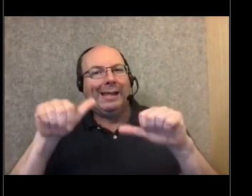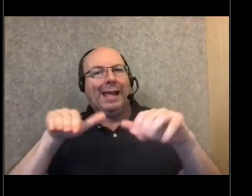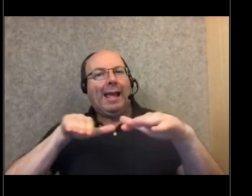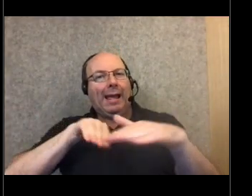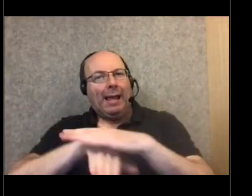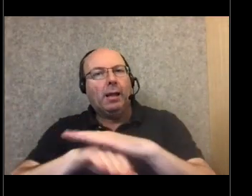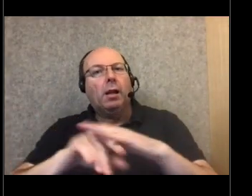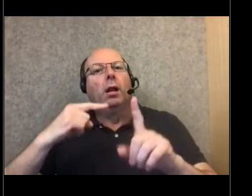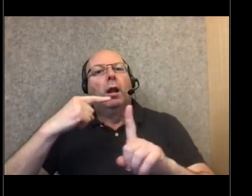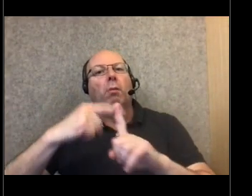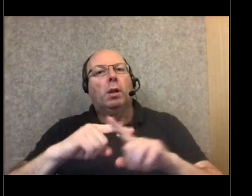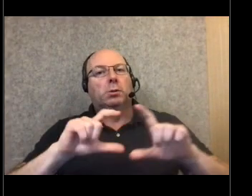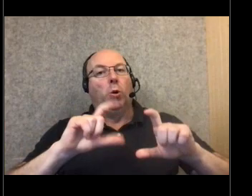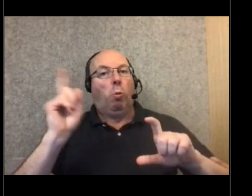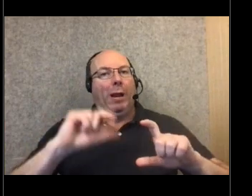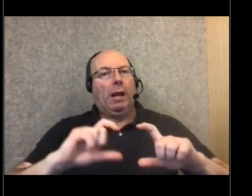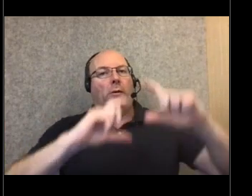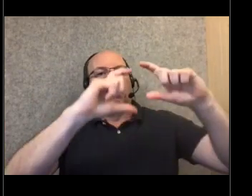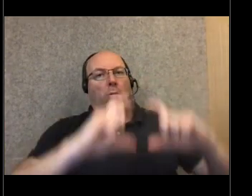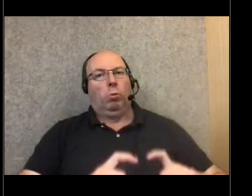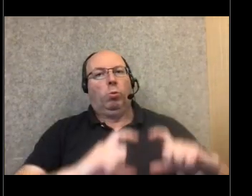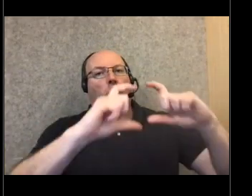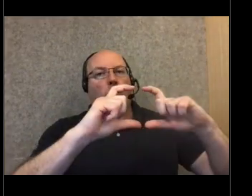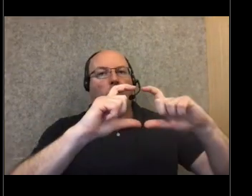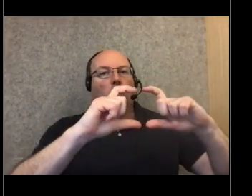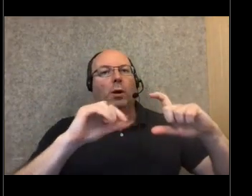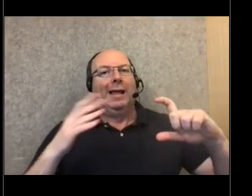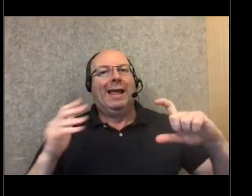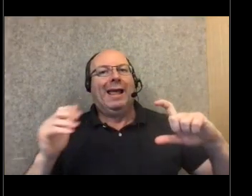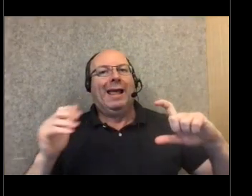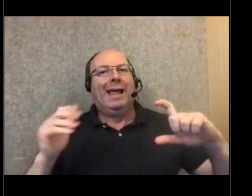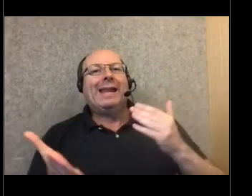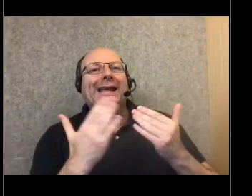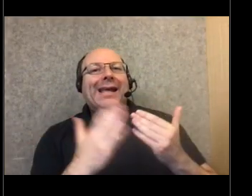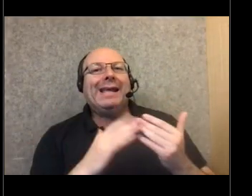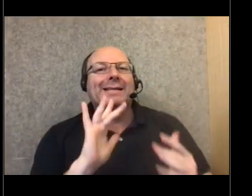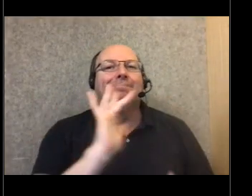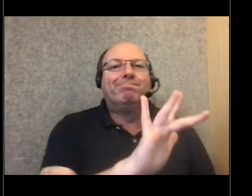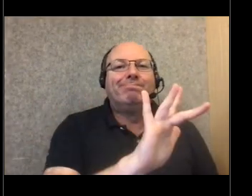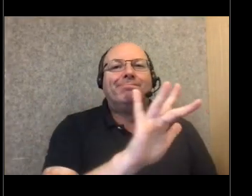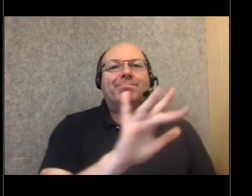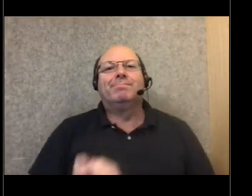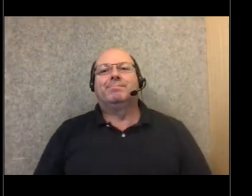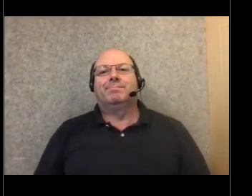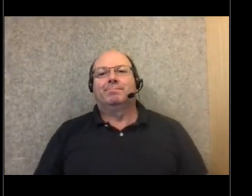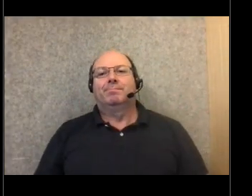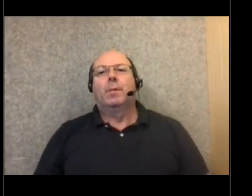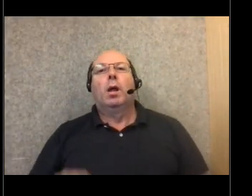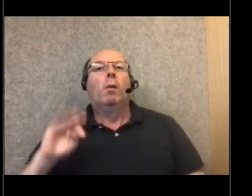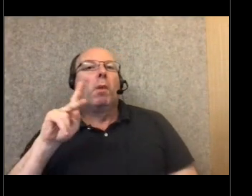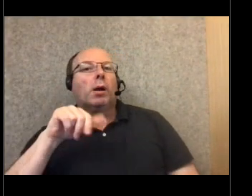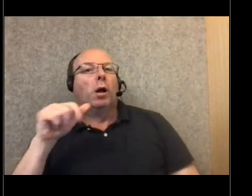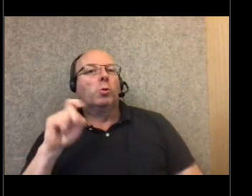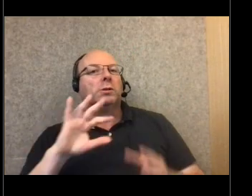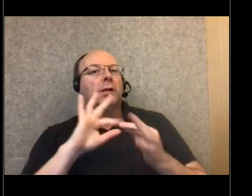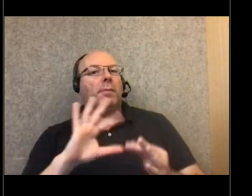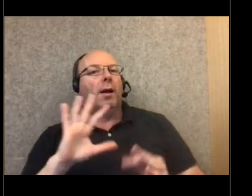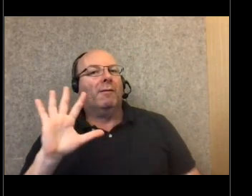Thank you for that answer. Mark has another question that's also related to requirement 5, and he